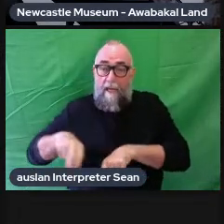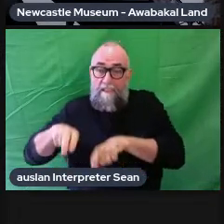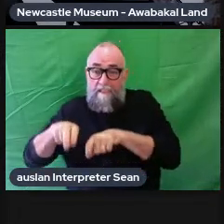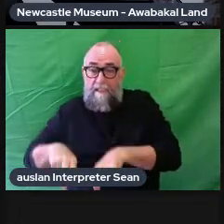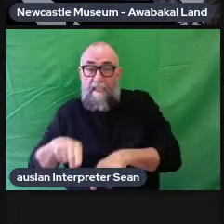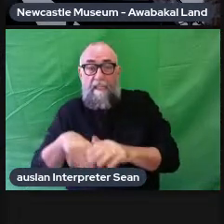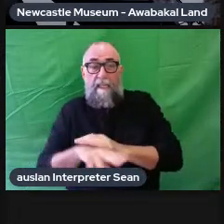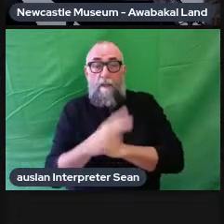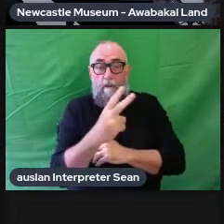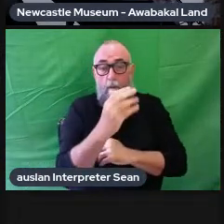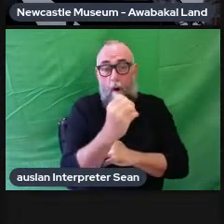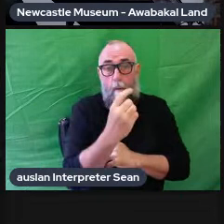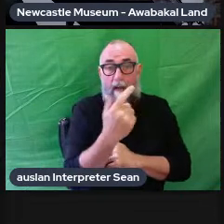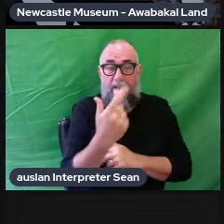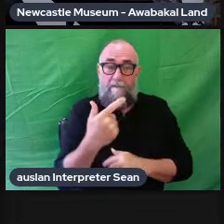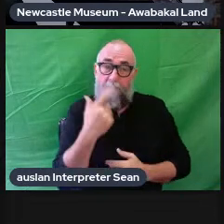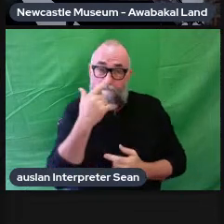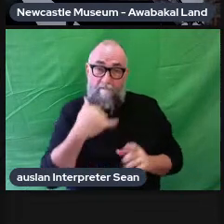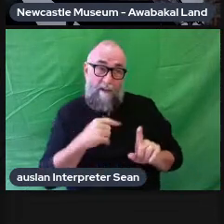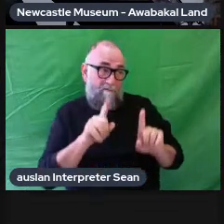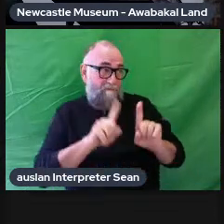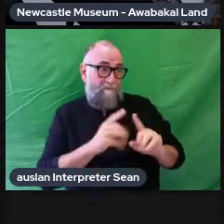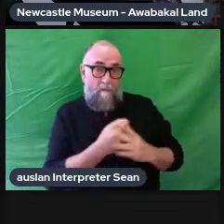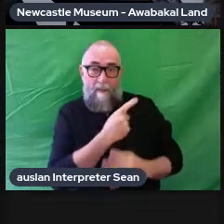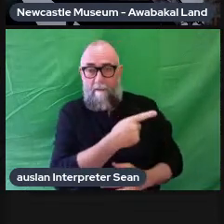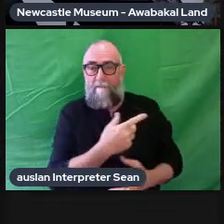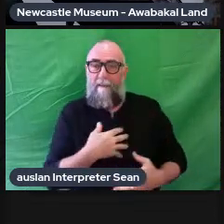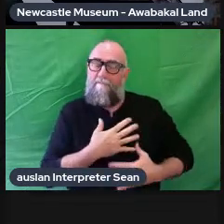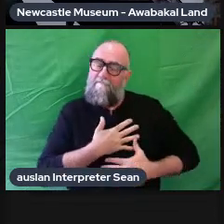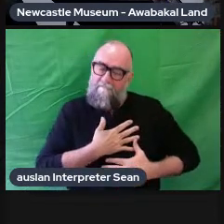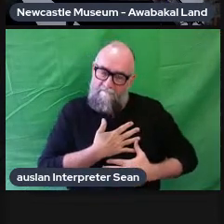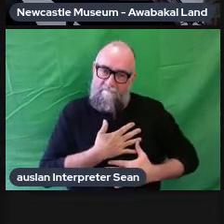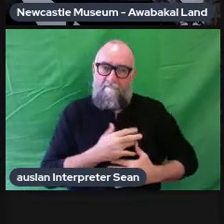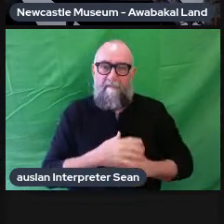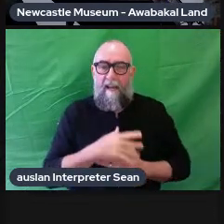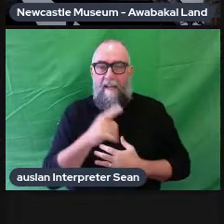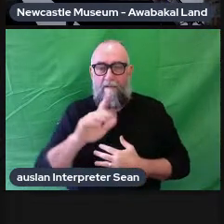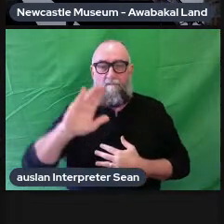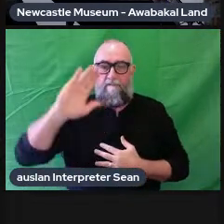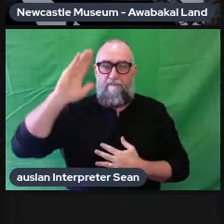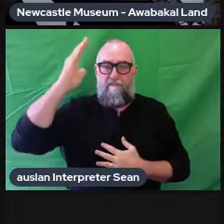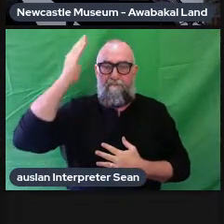greatness. Next slide, please. That was a few haircuts ago.